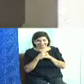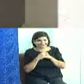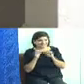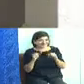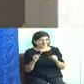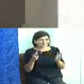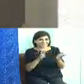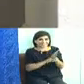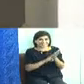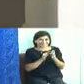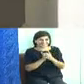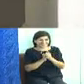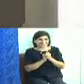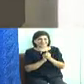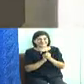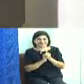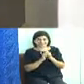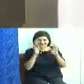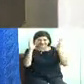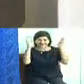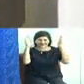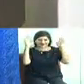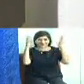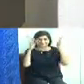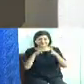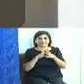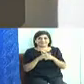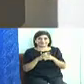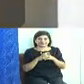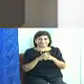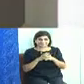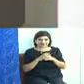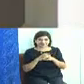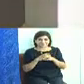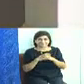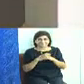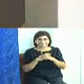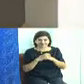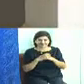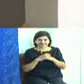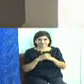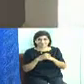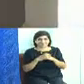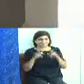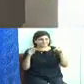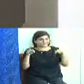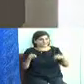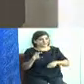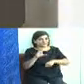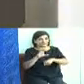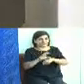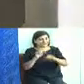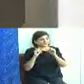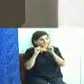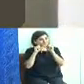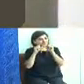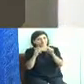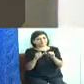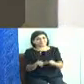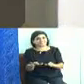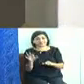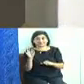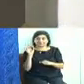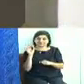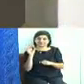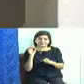around and you can see all of that. And they'll plug for that. This church continues to find